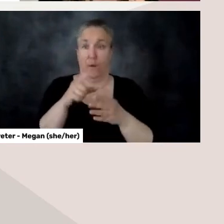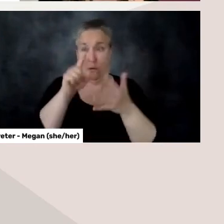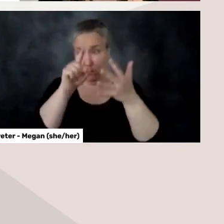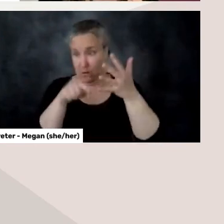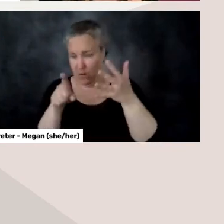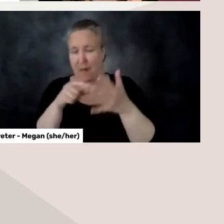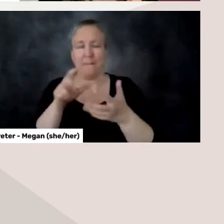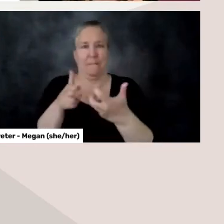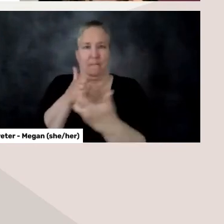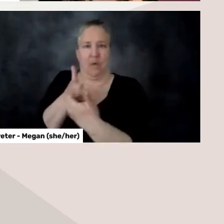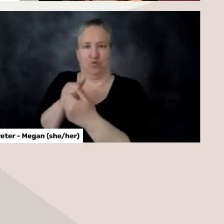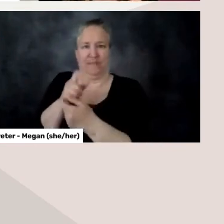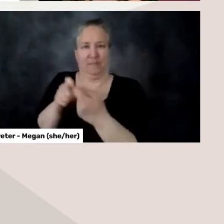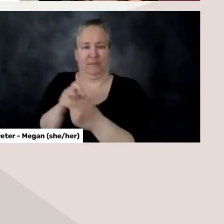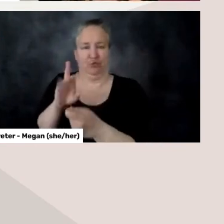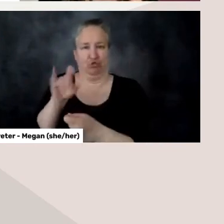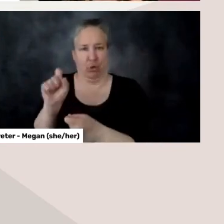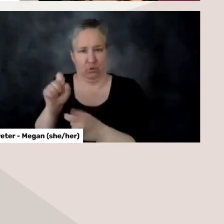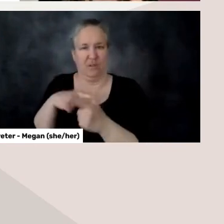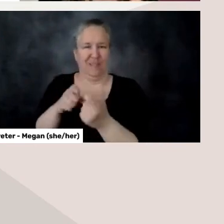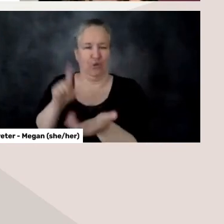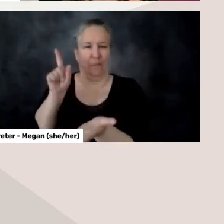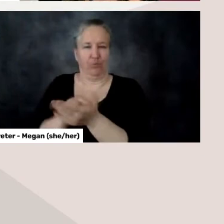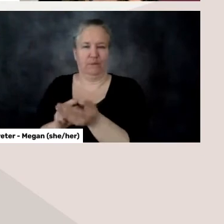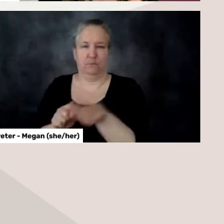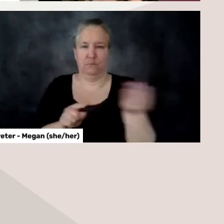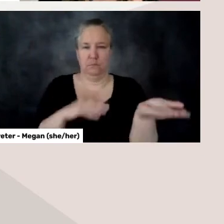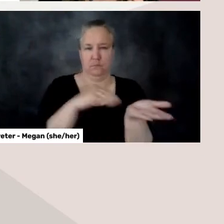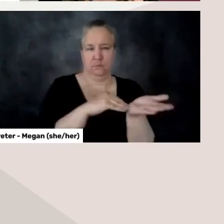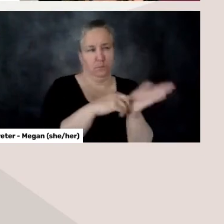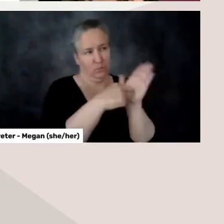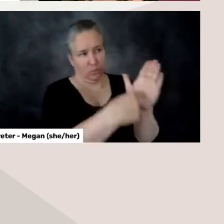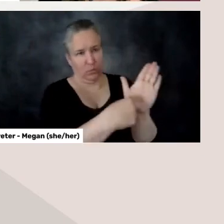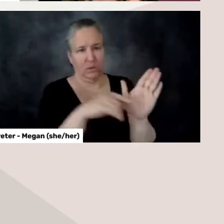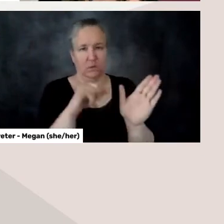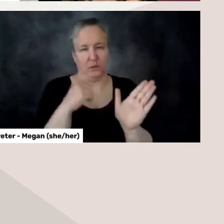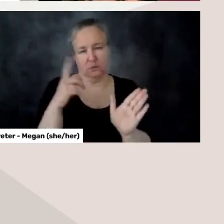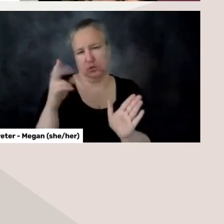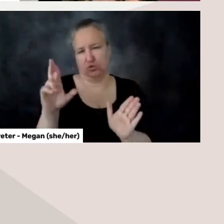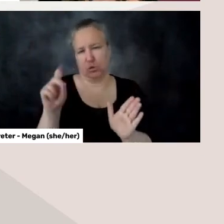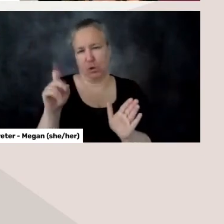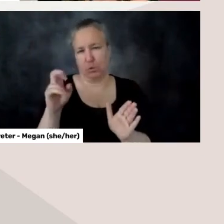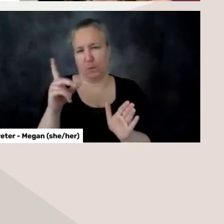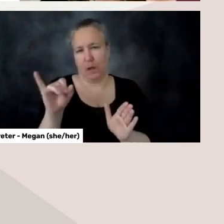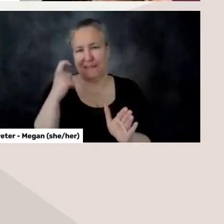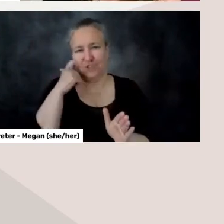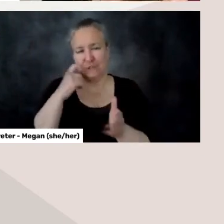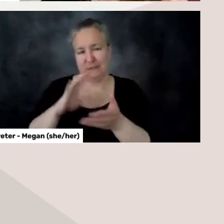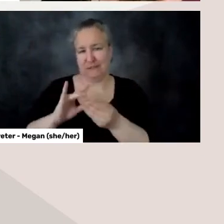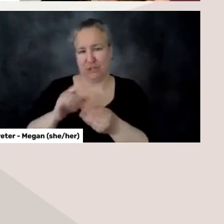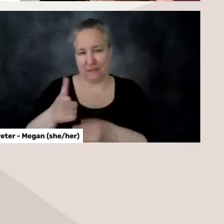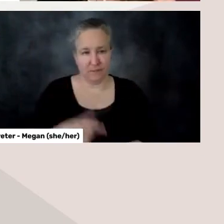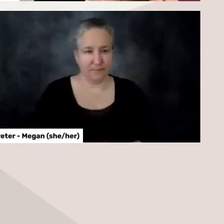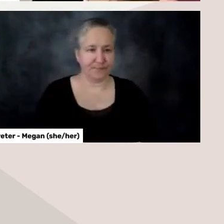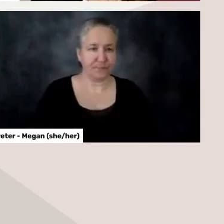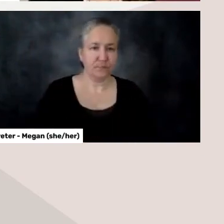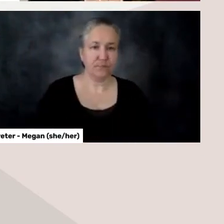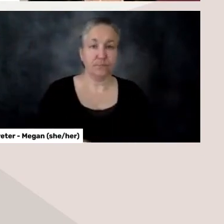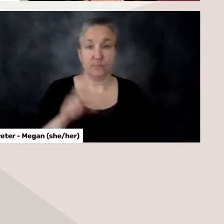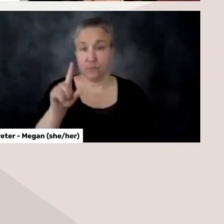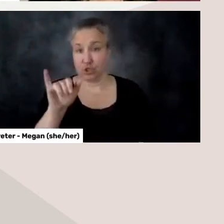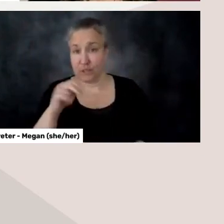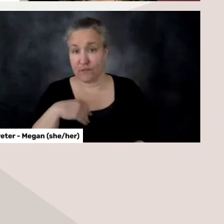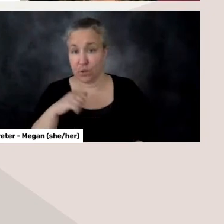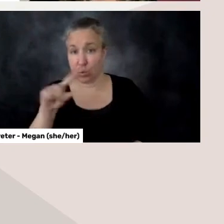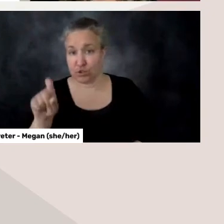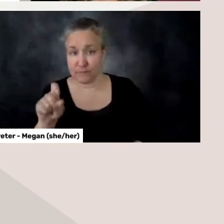specific trials and that you can print out and bring to your doctor, as Dr. Kaklamani suggested. Jean, do you have another question? I was